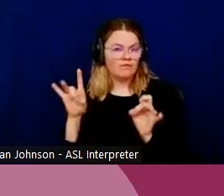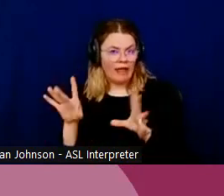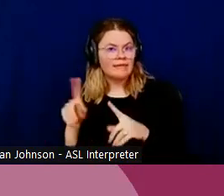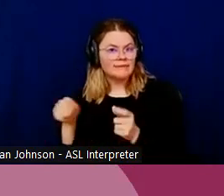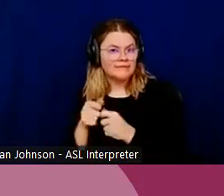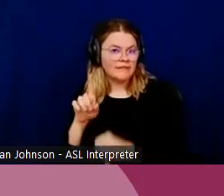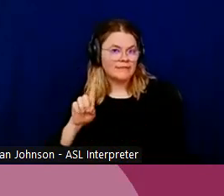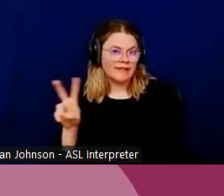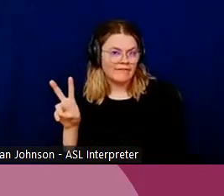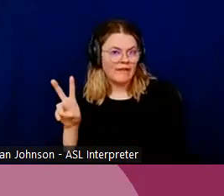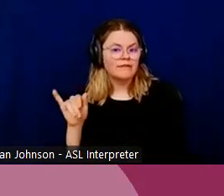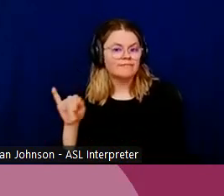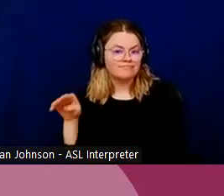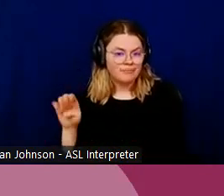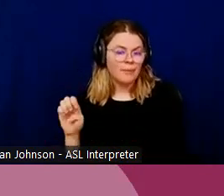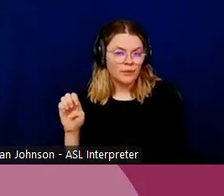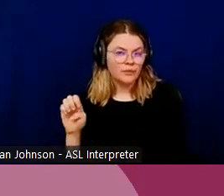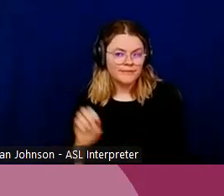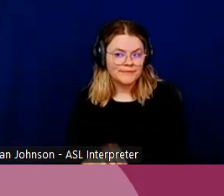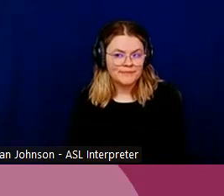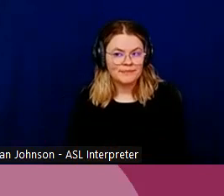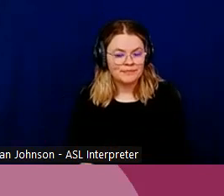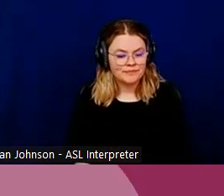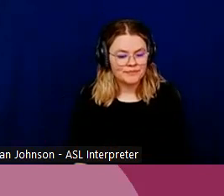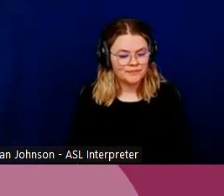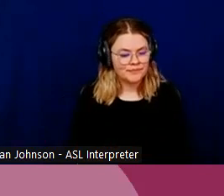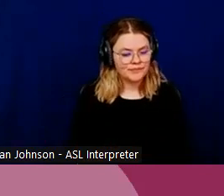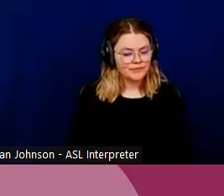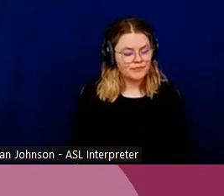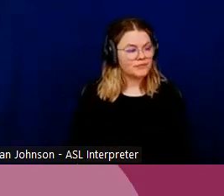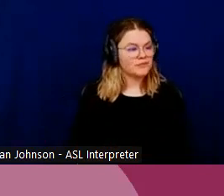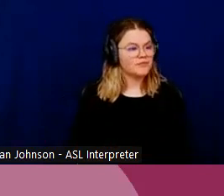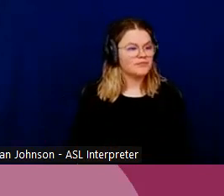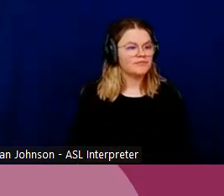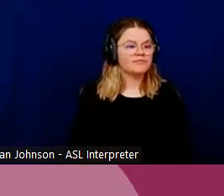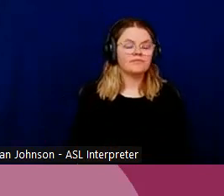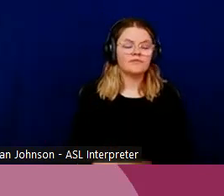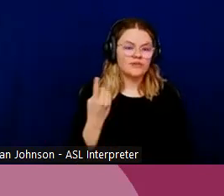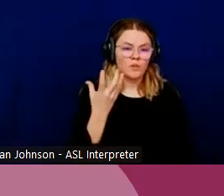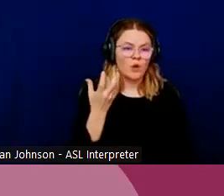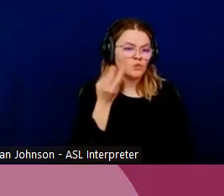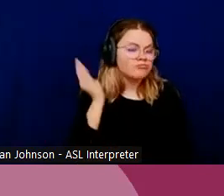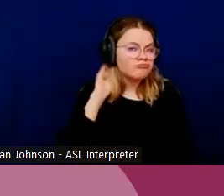violence, abuse, and again, something to kind of just be aware of.